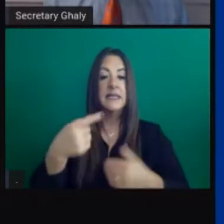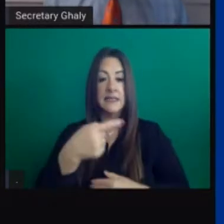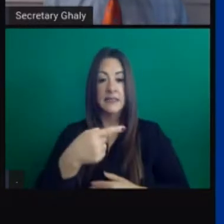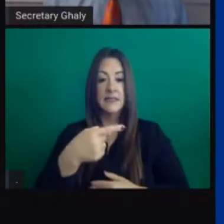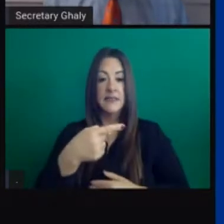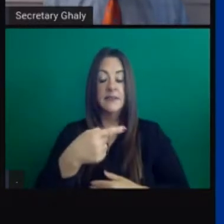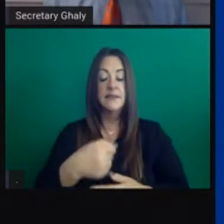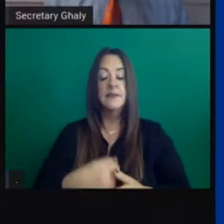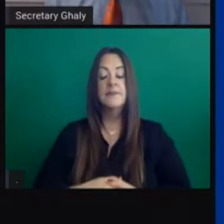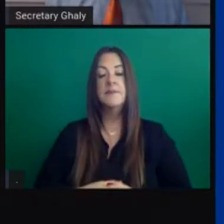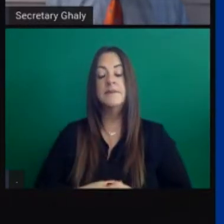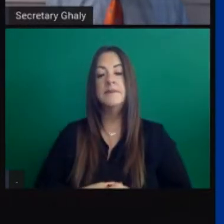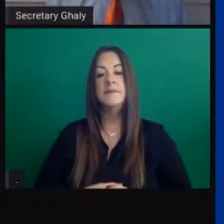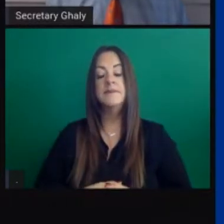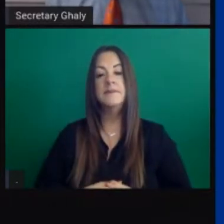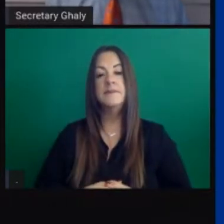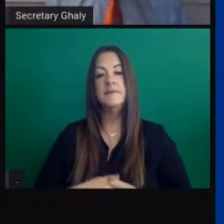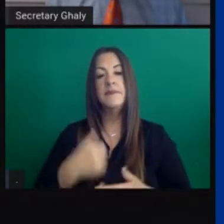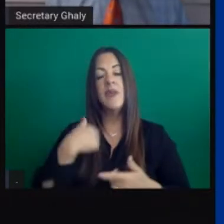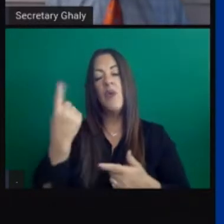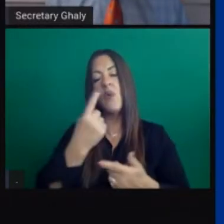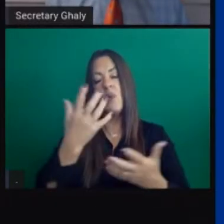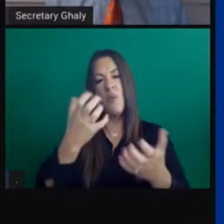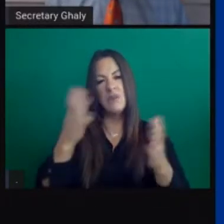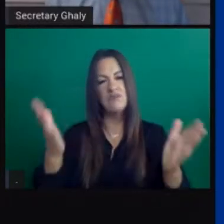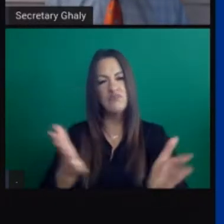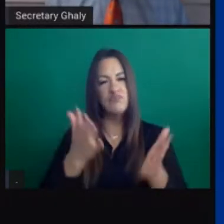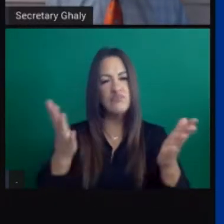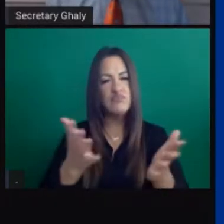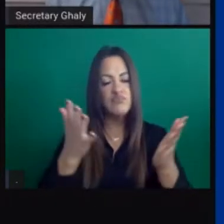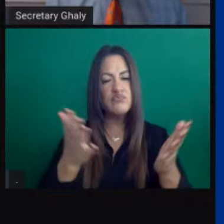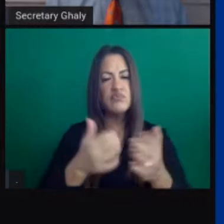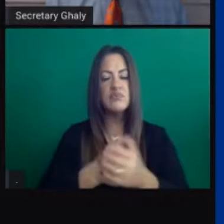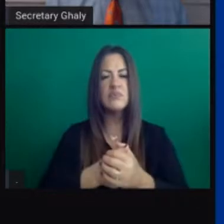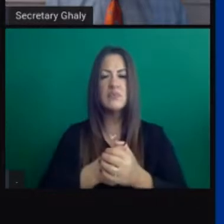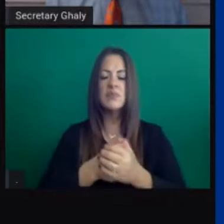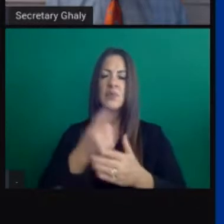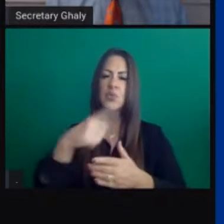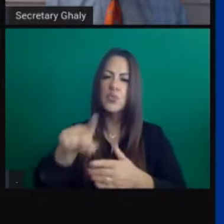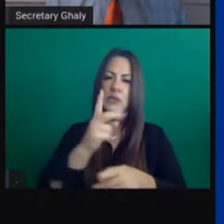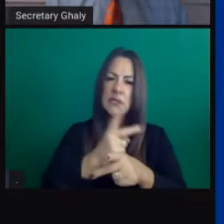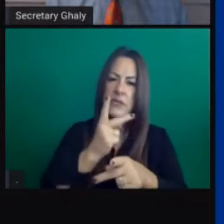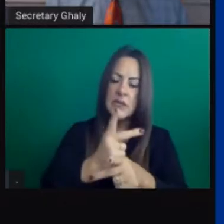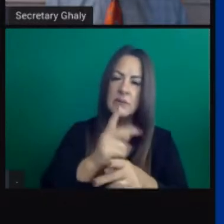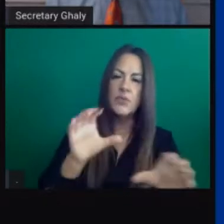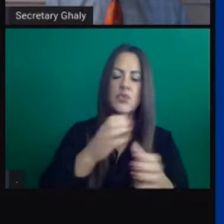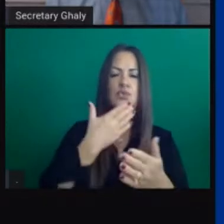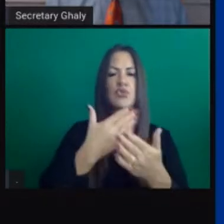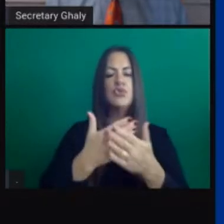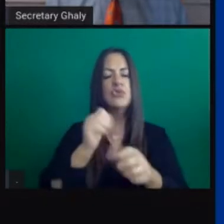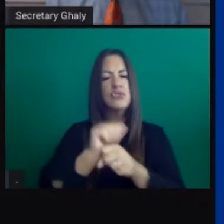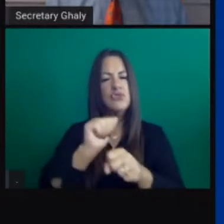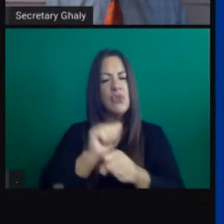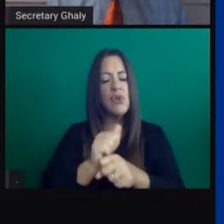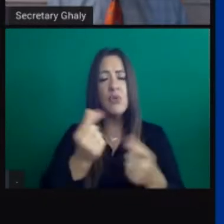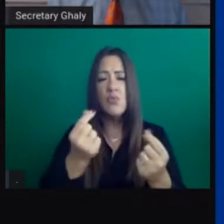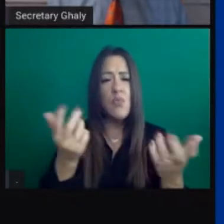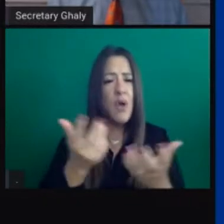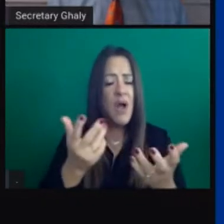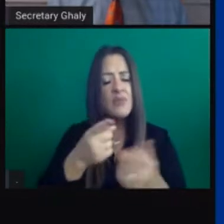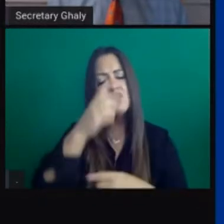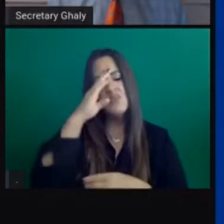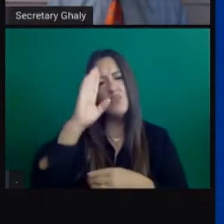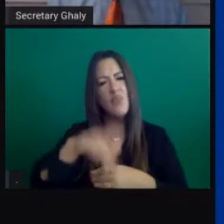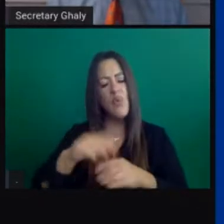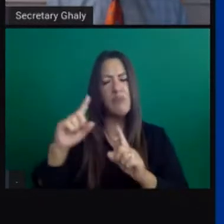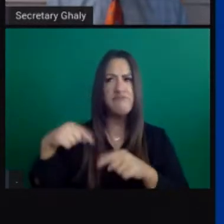So again, we want to always urge folks to keep up what we've been doing. We know that it has